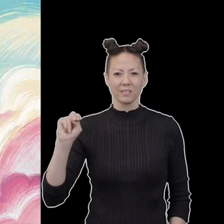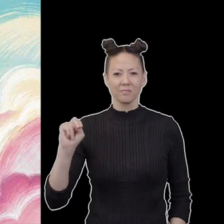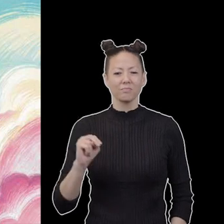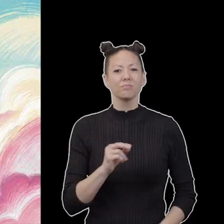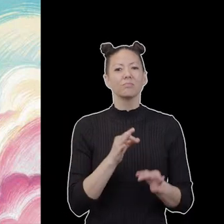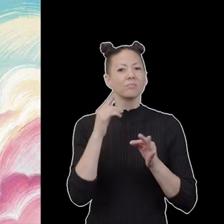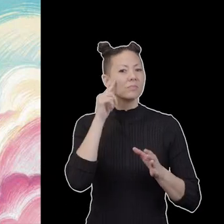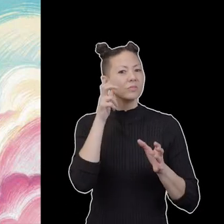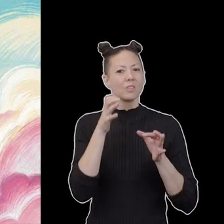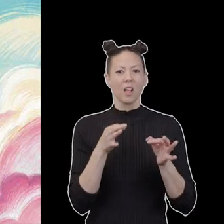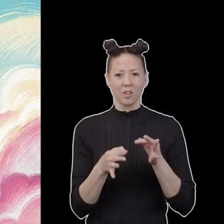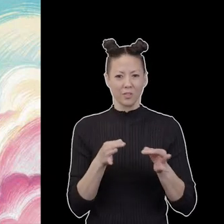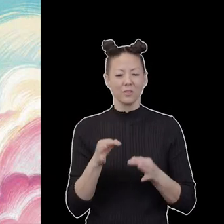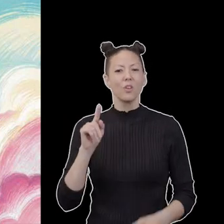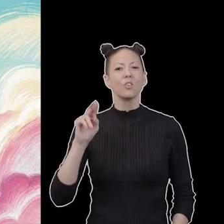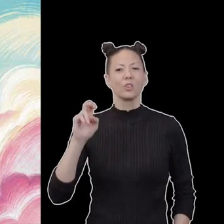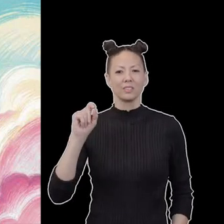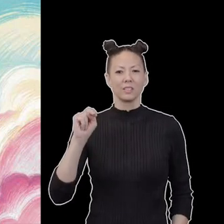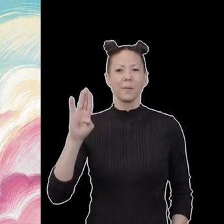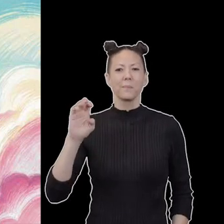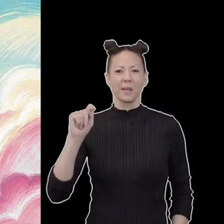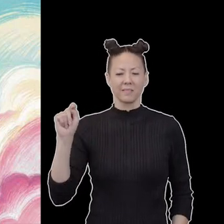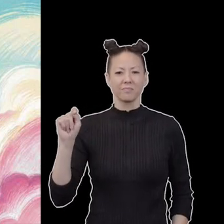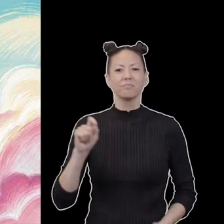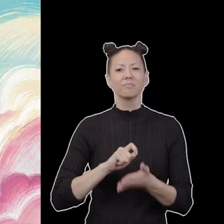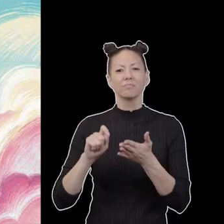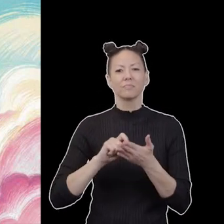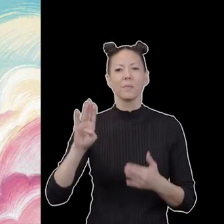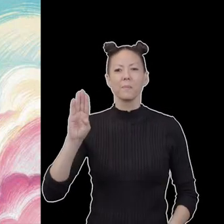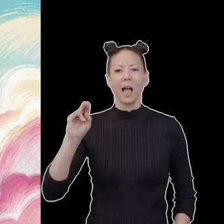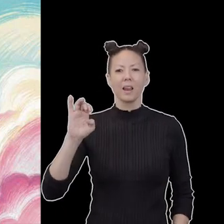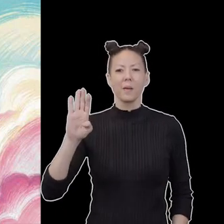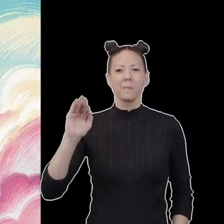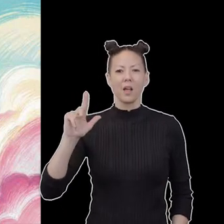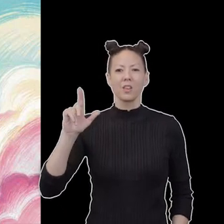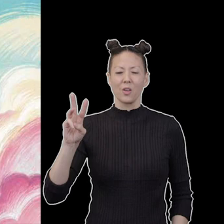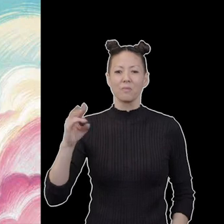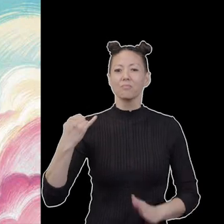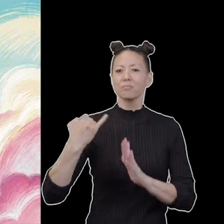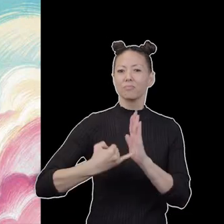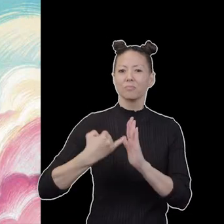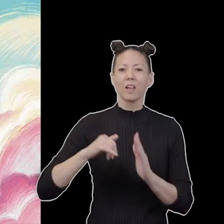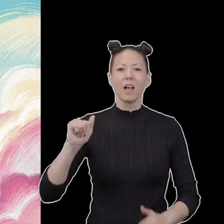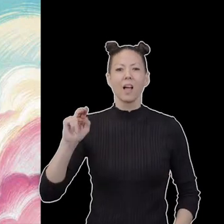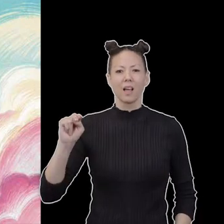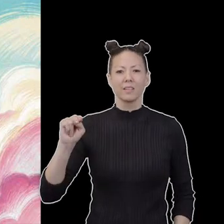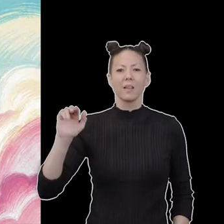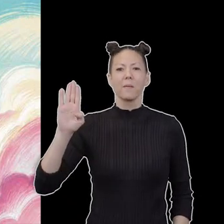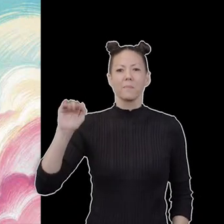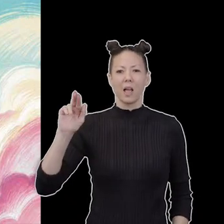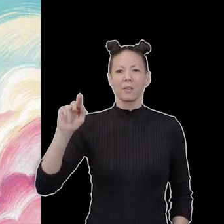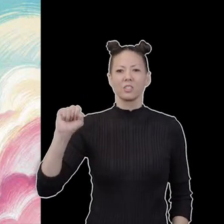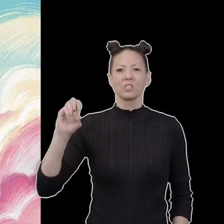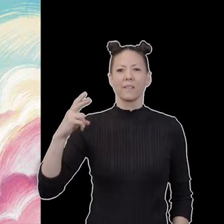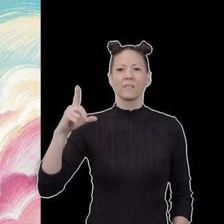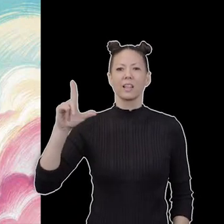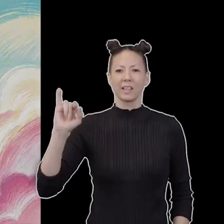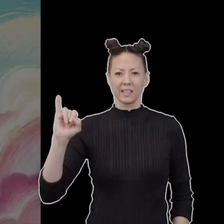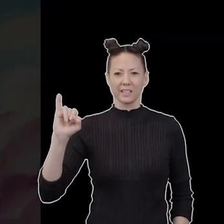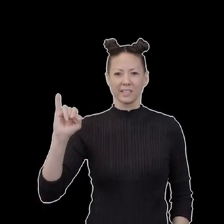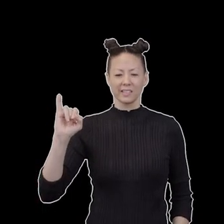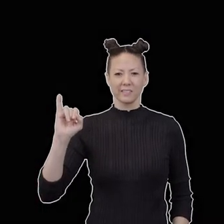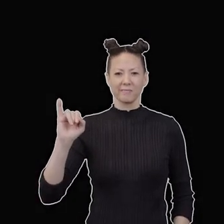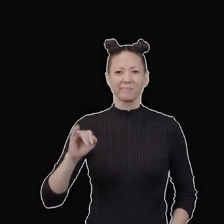Wilson, audio description narrated by Trenton Bennett, and written by Bonnie Barlow from illustrations by Anne